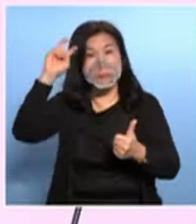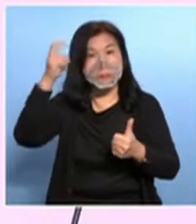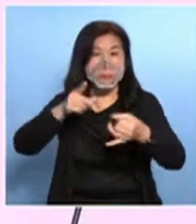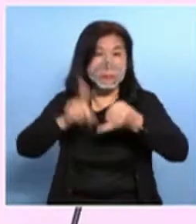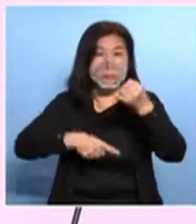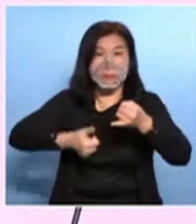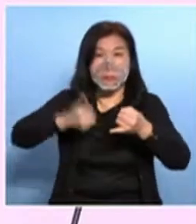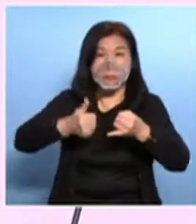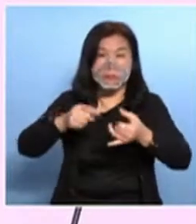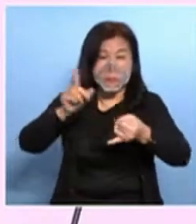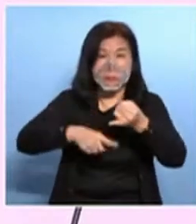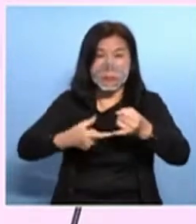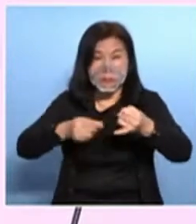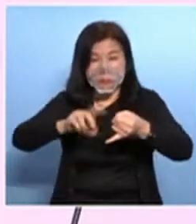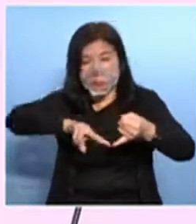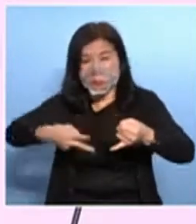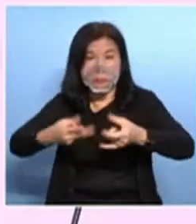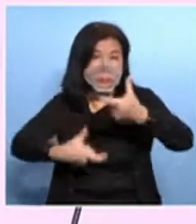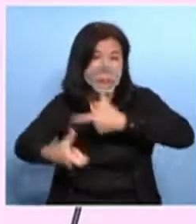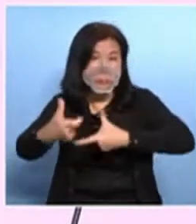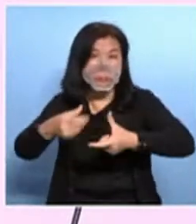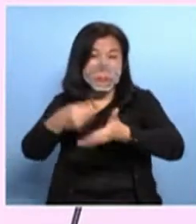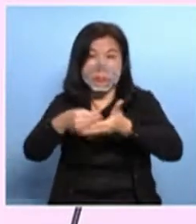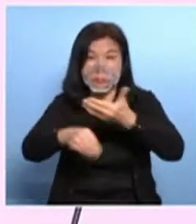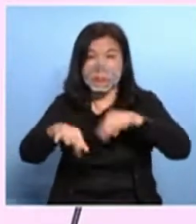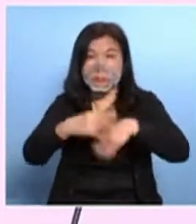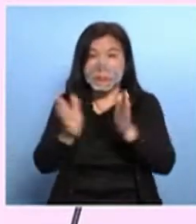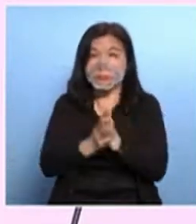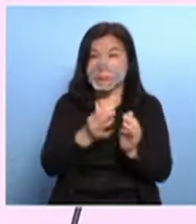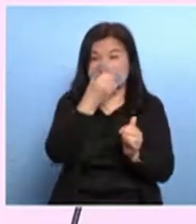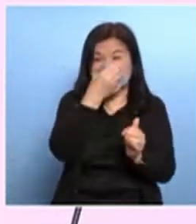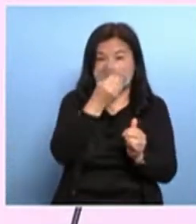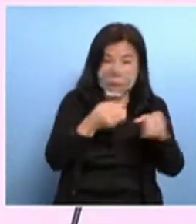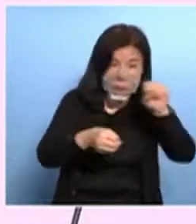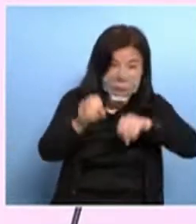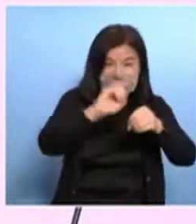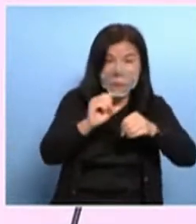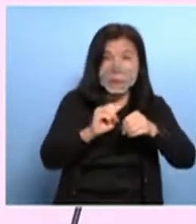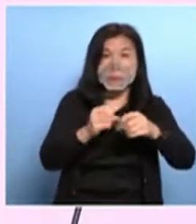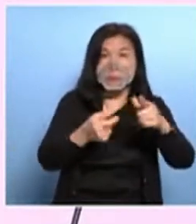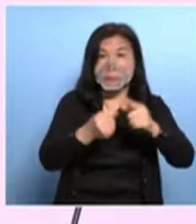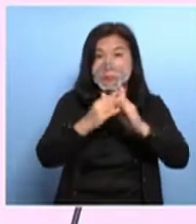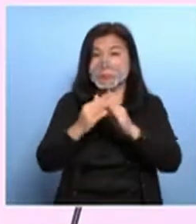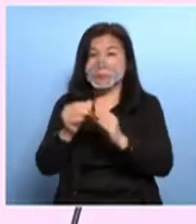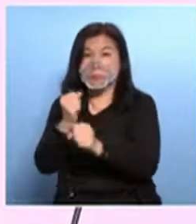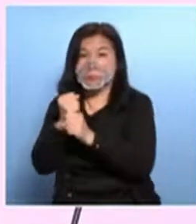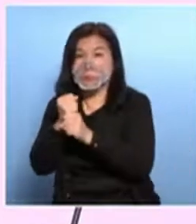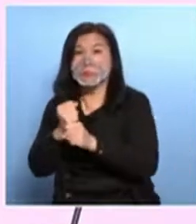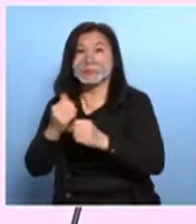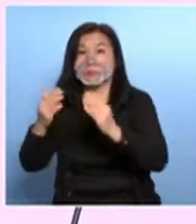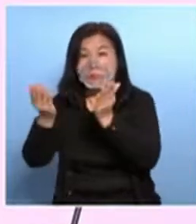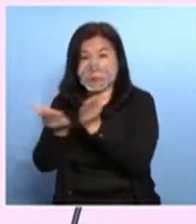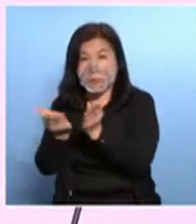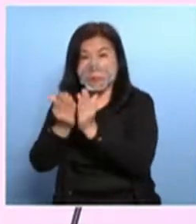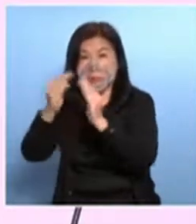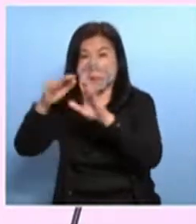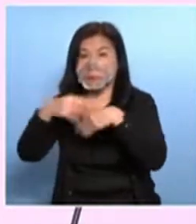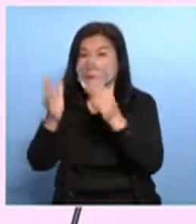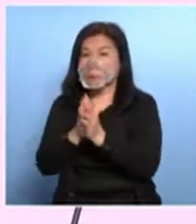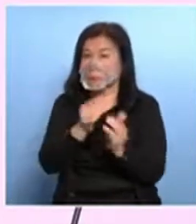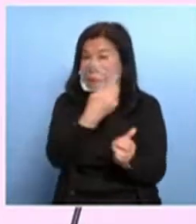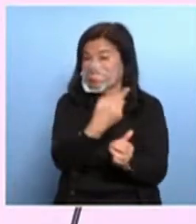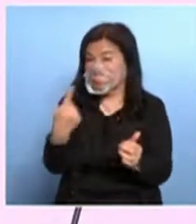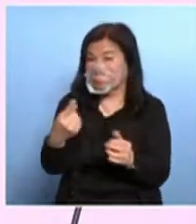teams comprising students and professors in commercializing their research and development or R&D results. The Hong Kong Science and Technology Parks Corporation, or